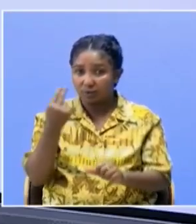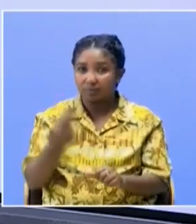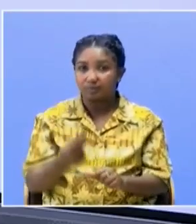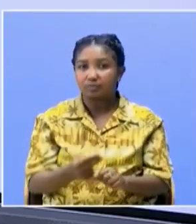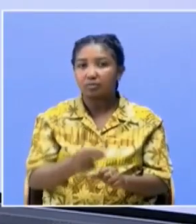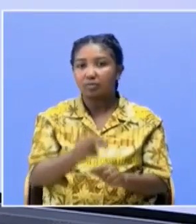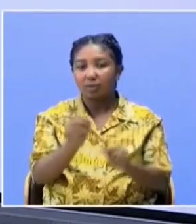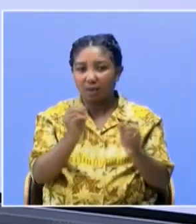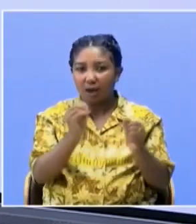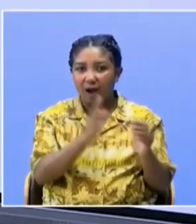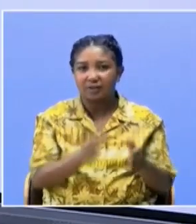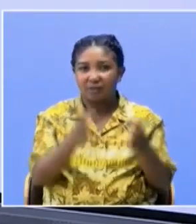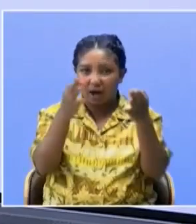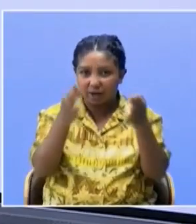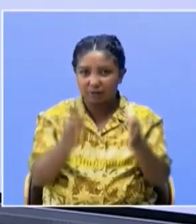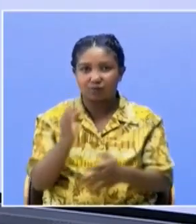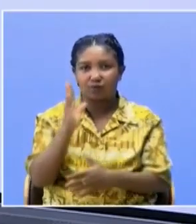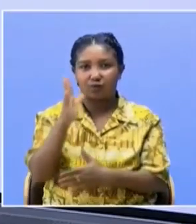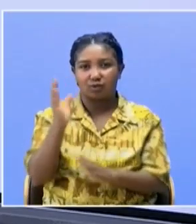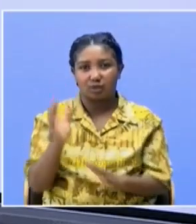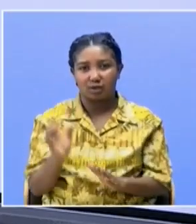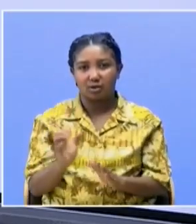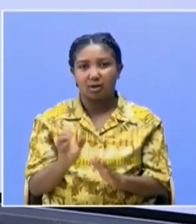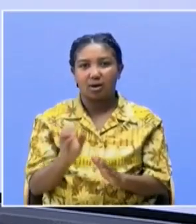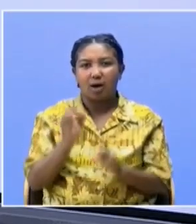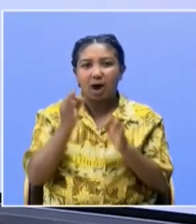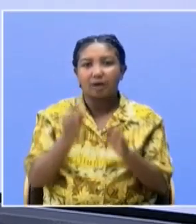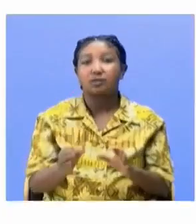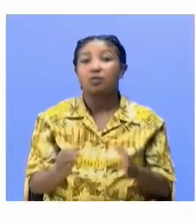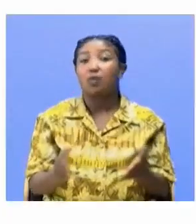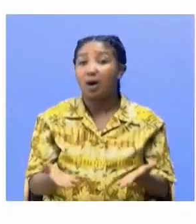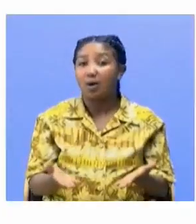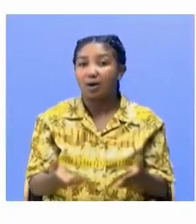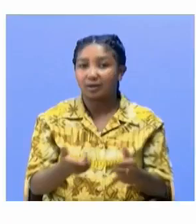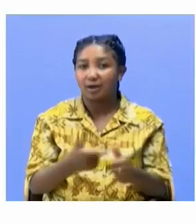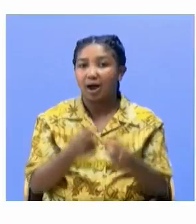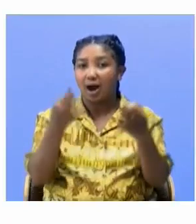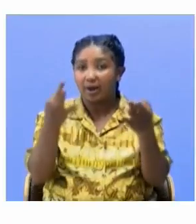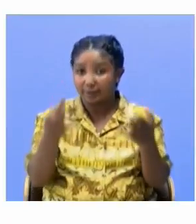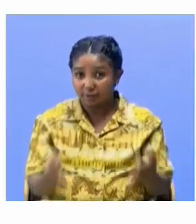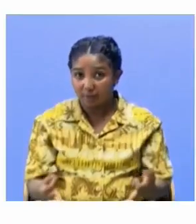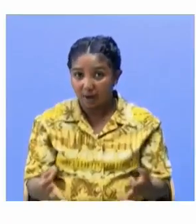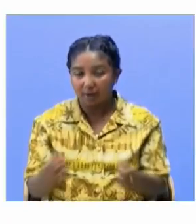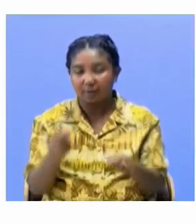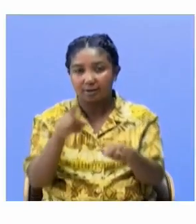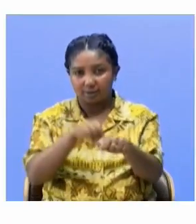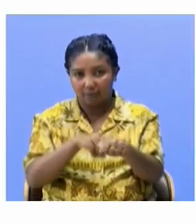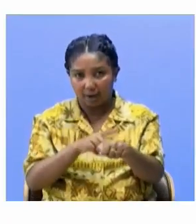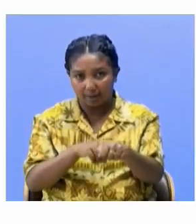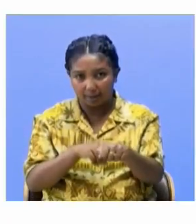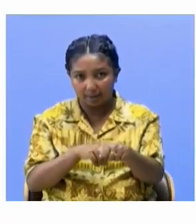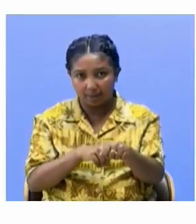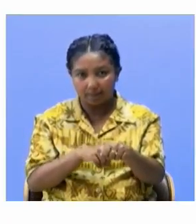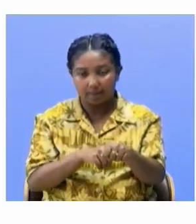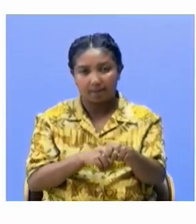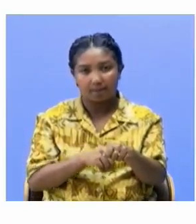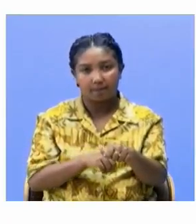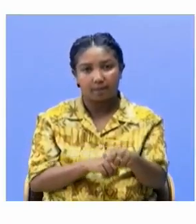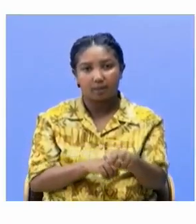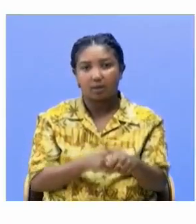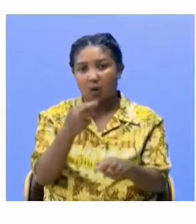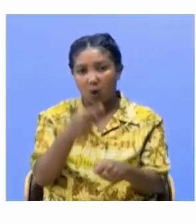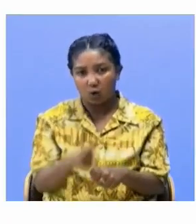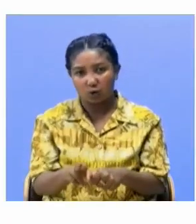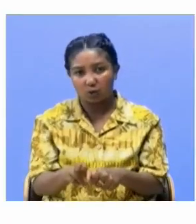For arranged future. How is it arranged? One, it is arranged by time, yes?